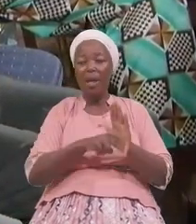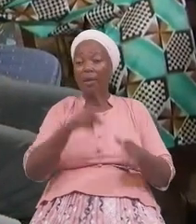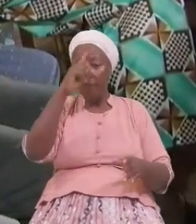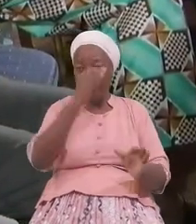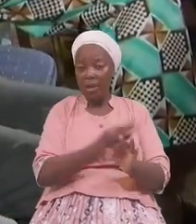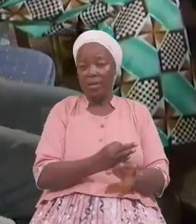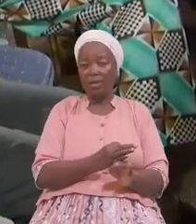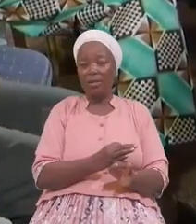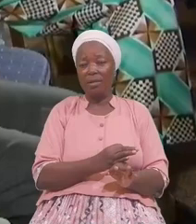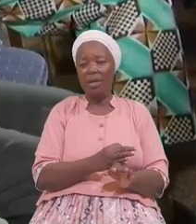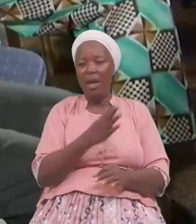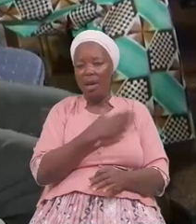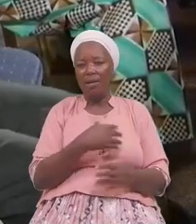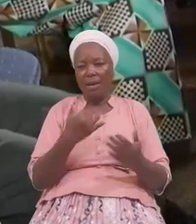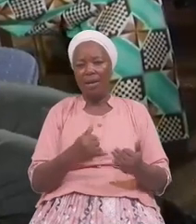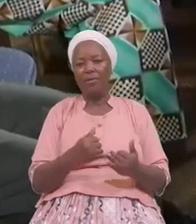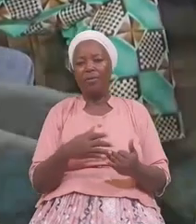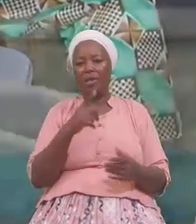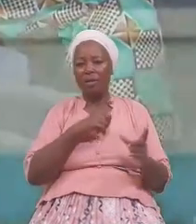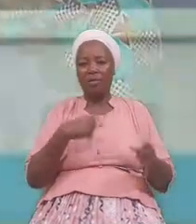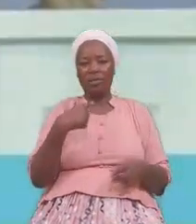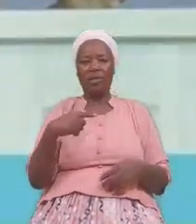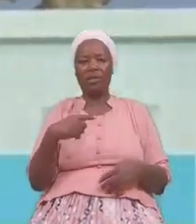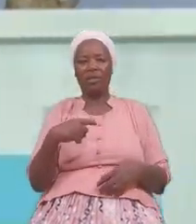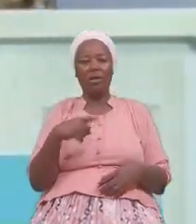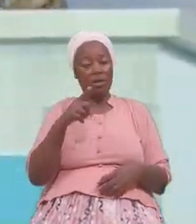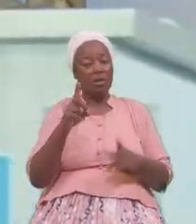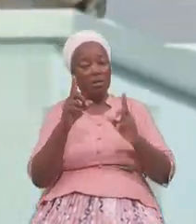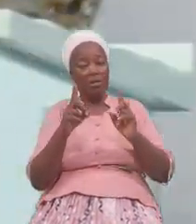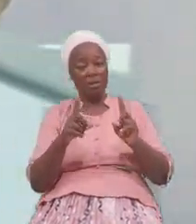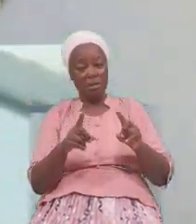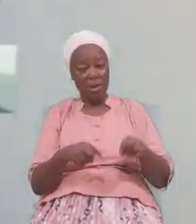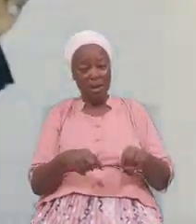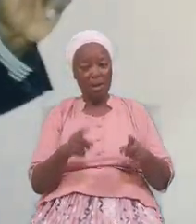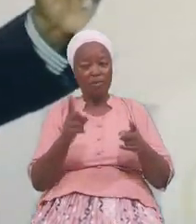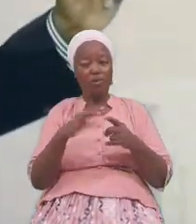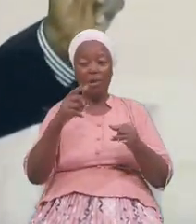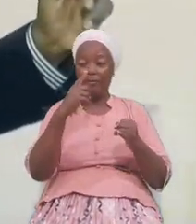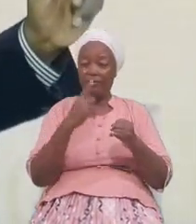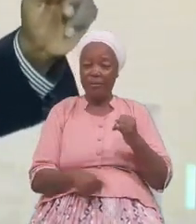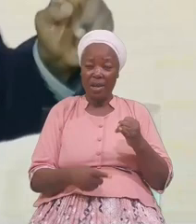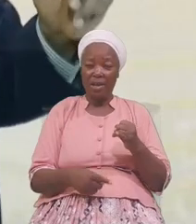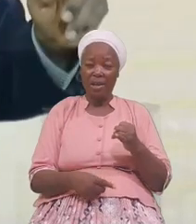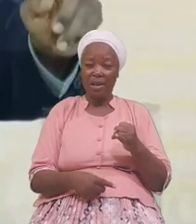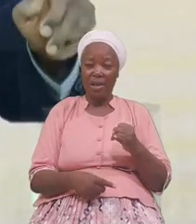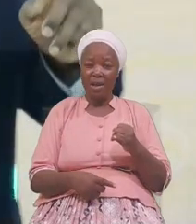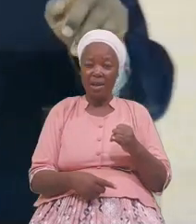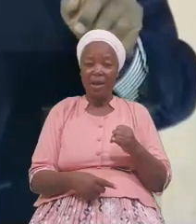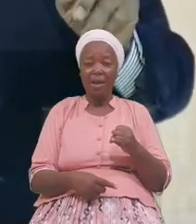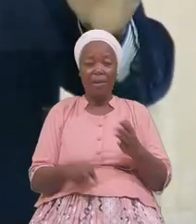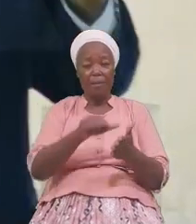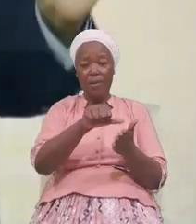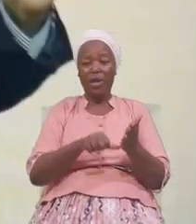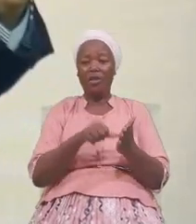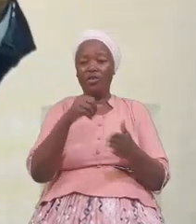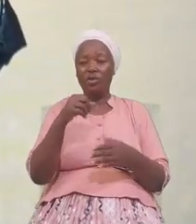Faith. And now when the Lord said, you come to the final page